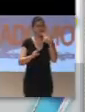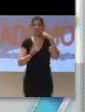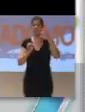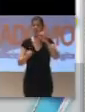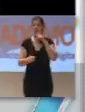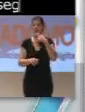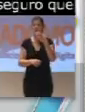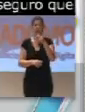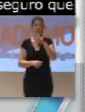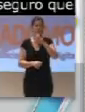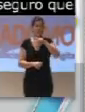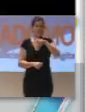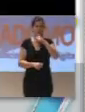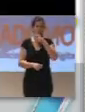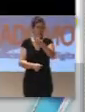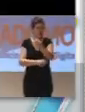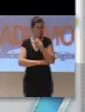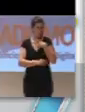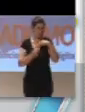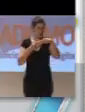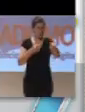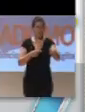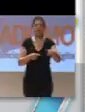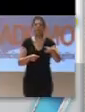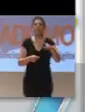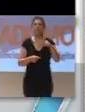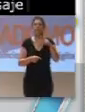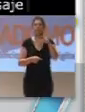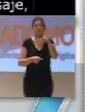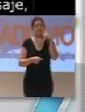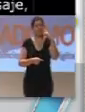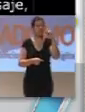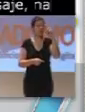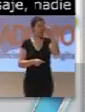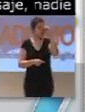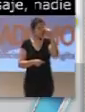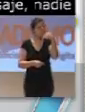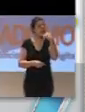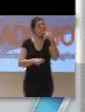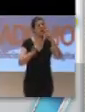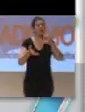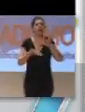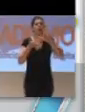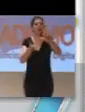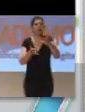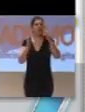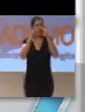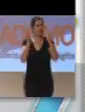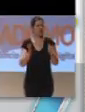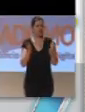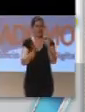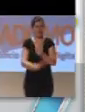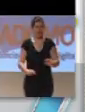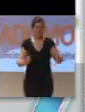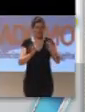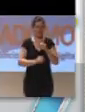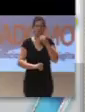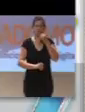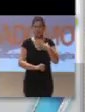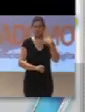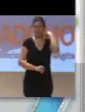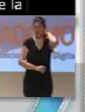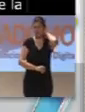seemed like something totally crazy, and I'm sure Christina will also probably talk about this. And